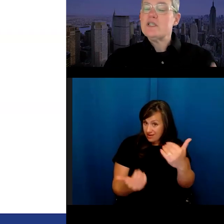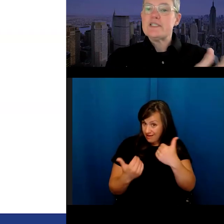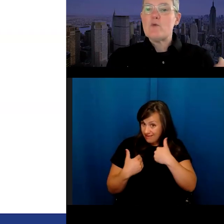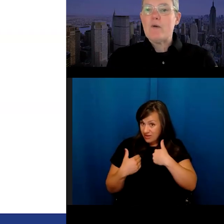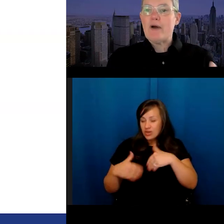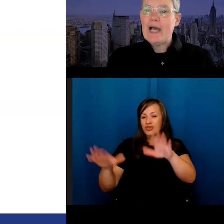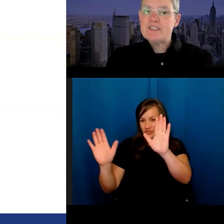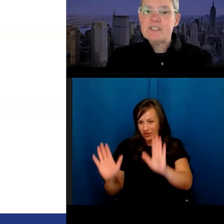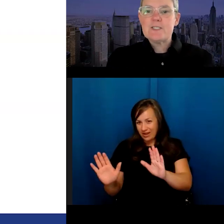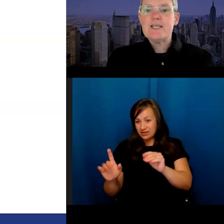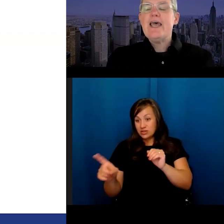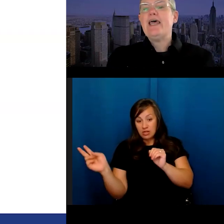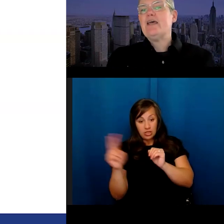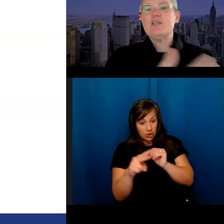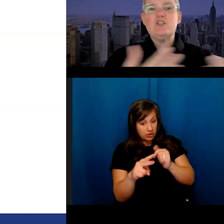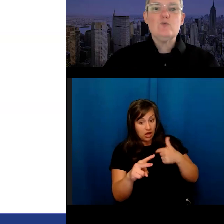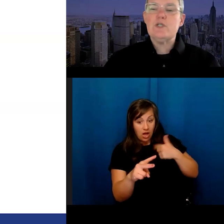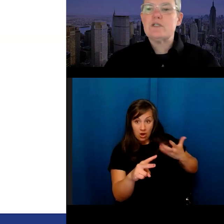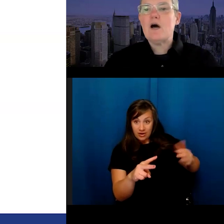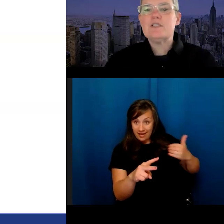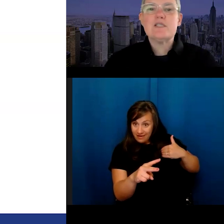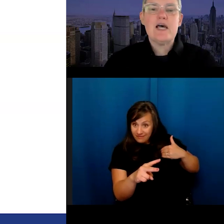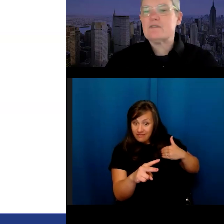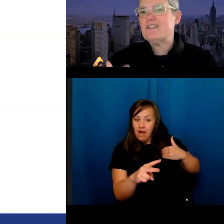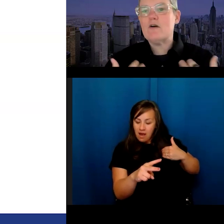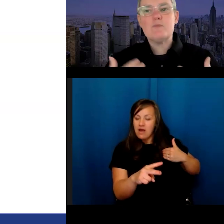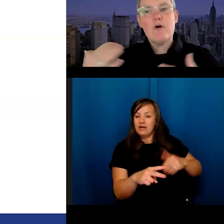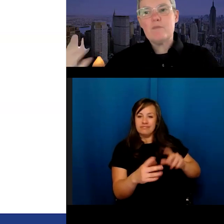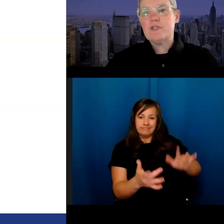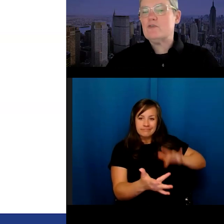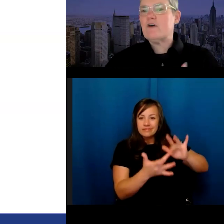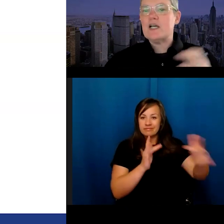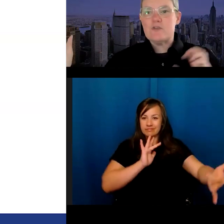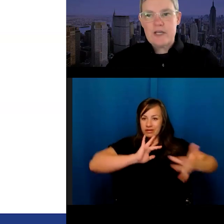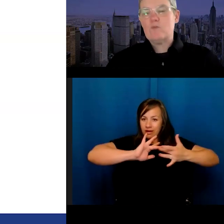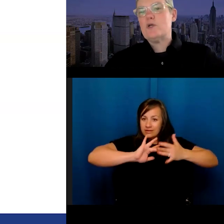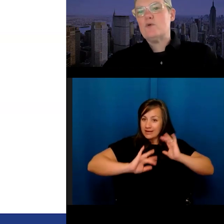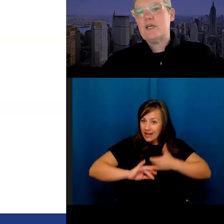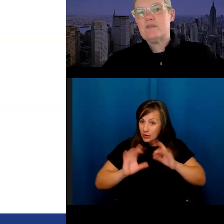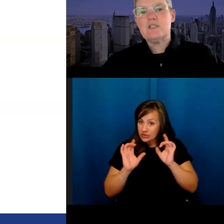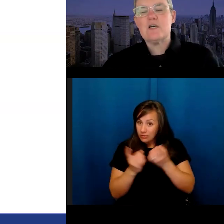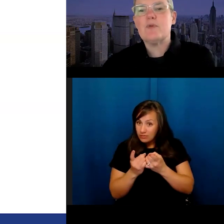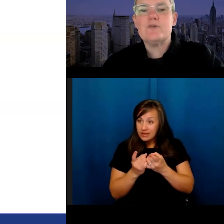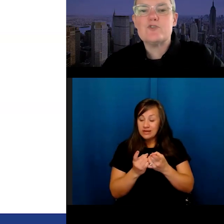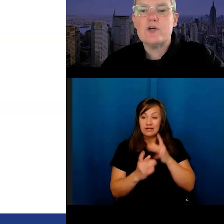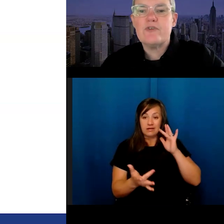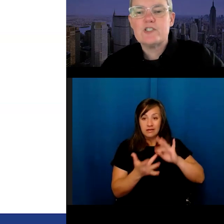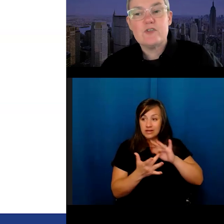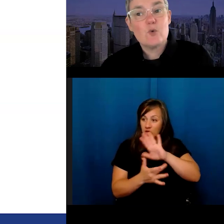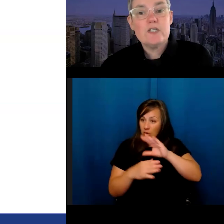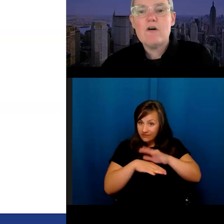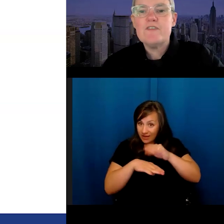look on the list, say, wow, I have this. And then you would contact either our department, your advisor, and we will get things uploaded